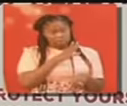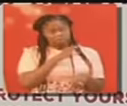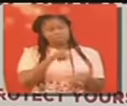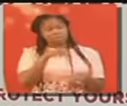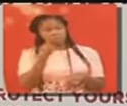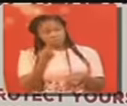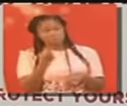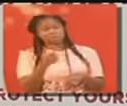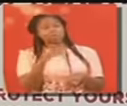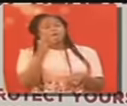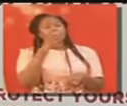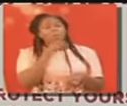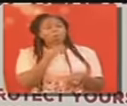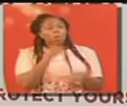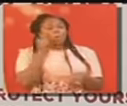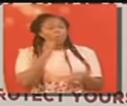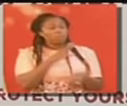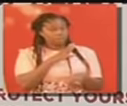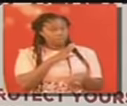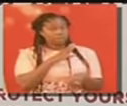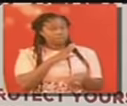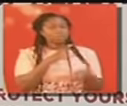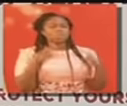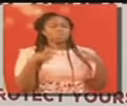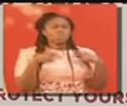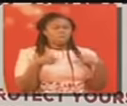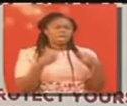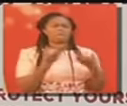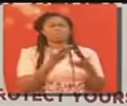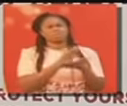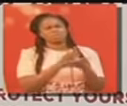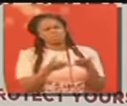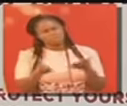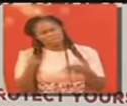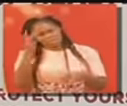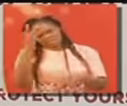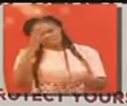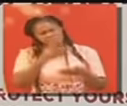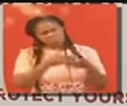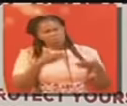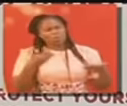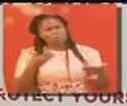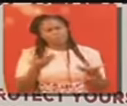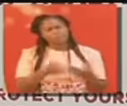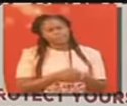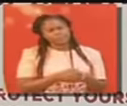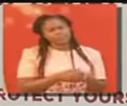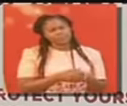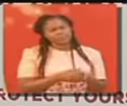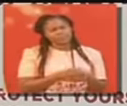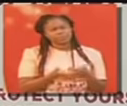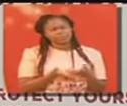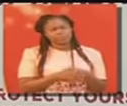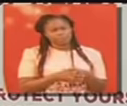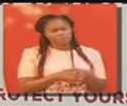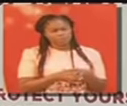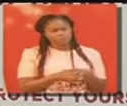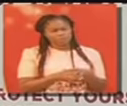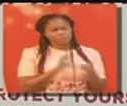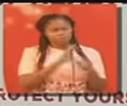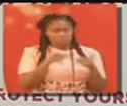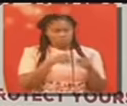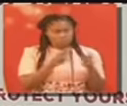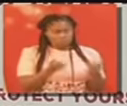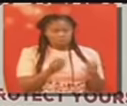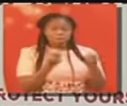female with what we refer to as pre-existing conditions, pre-existing chronic disease conditions, and that brings the total